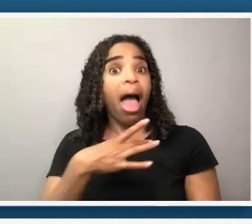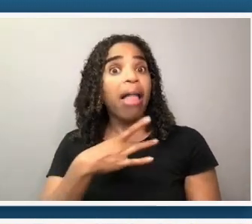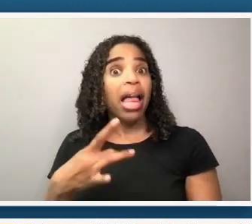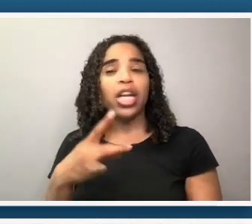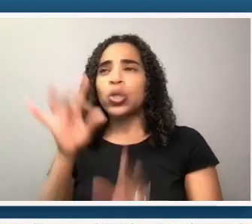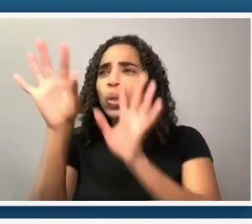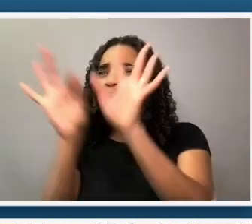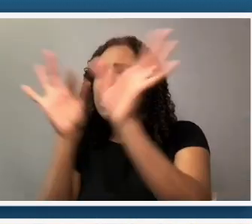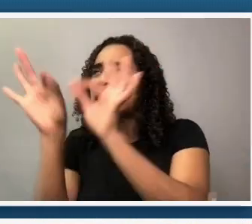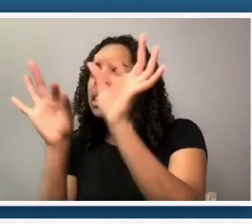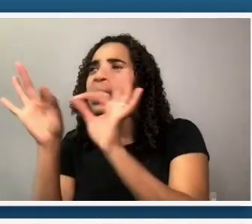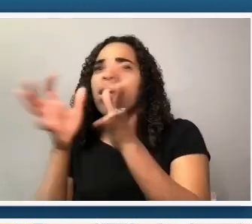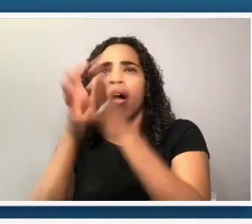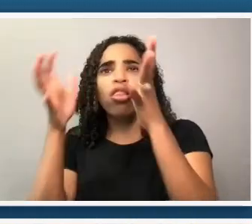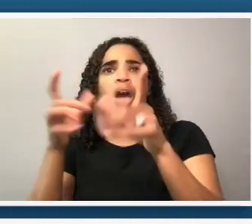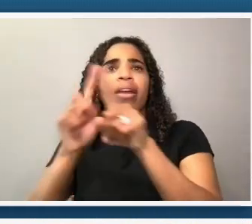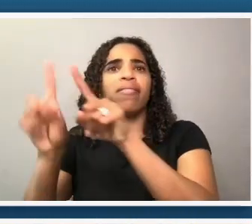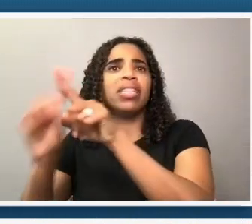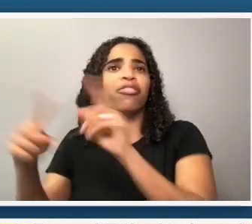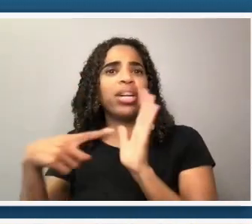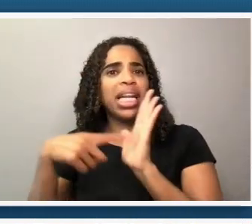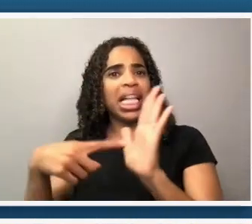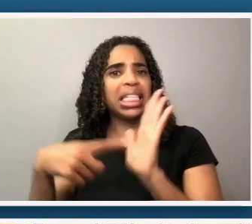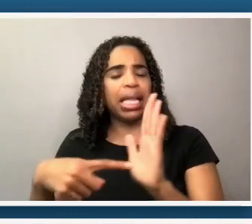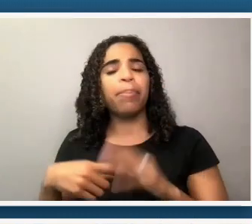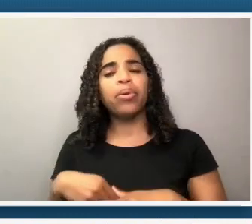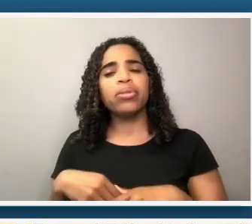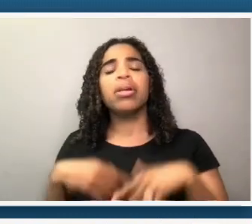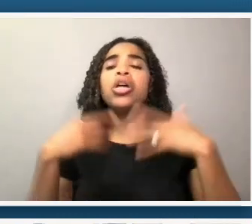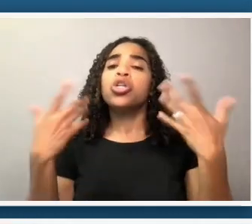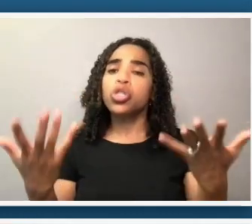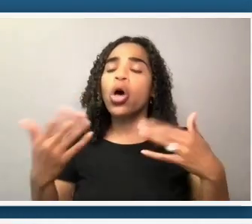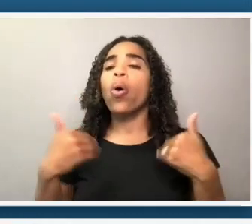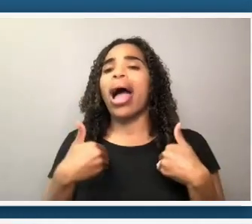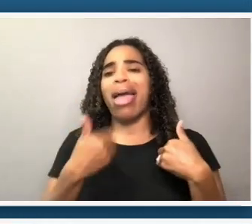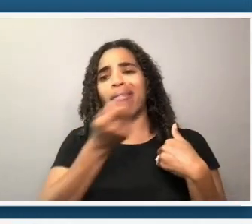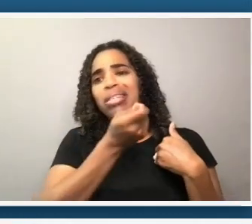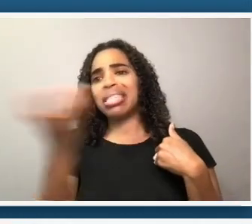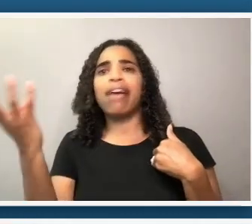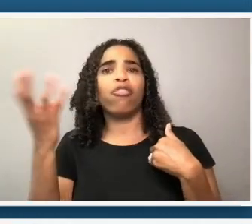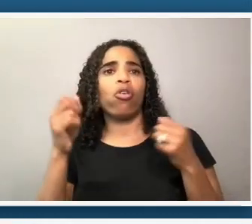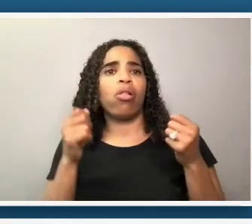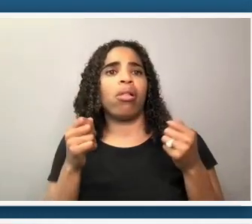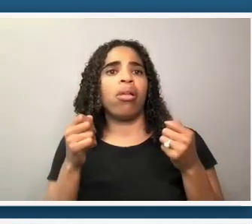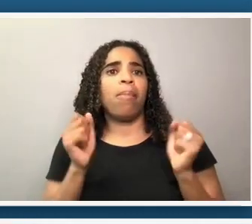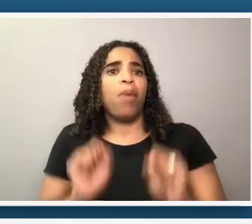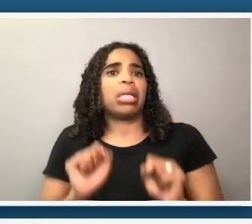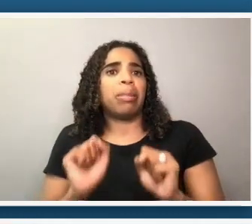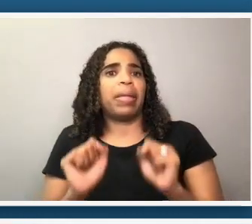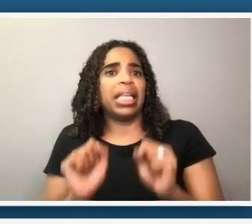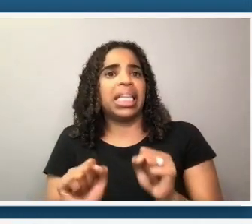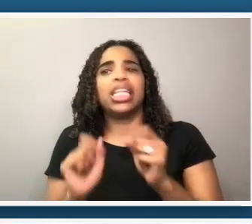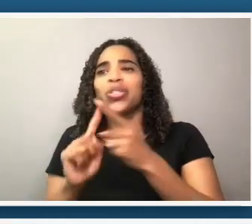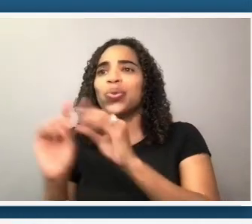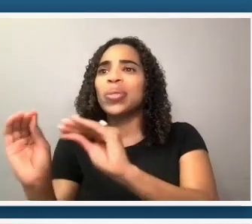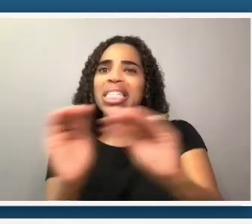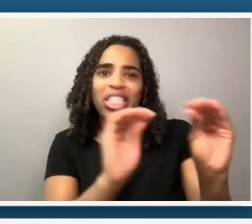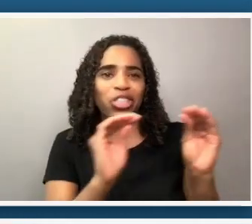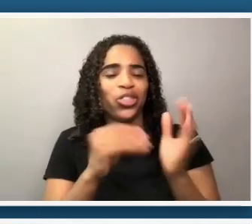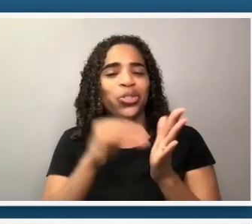like to find a lot of examples. So I have many possibilities when I'm actually using this collection with my